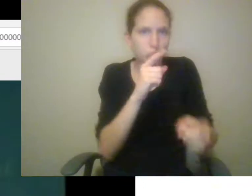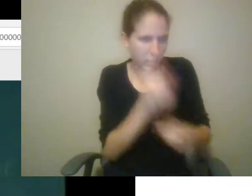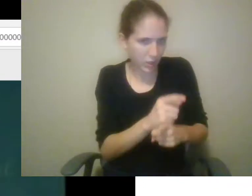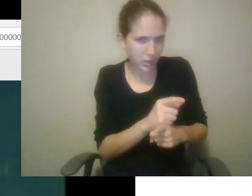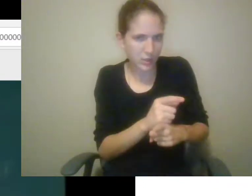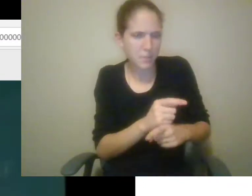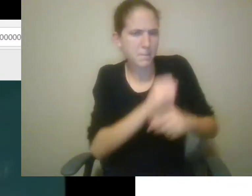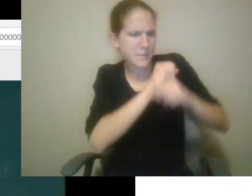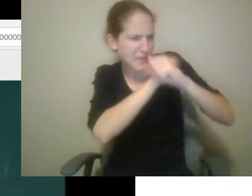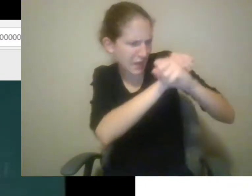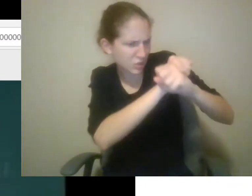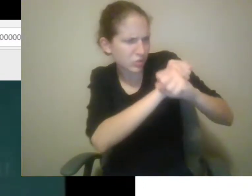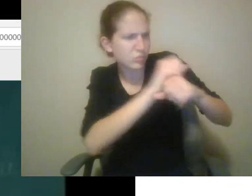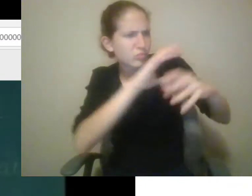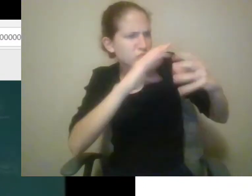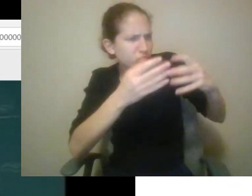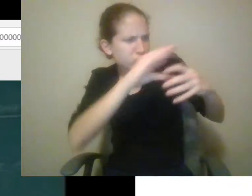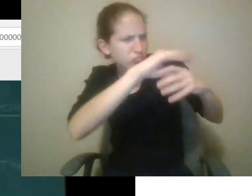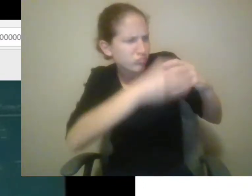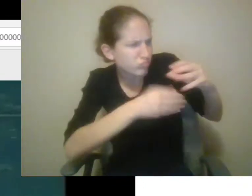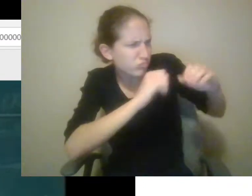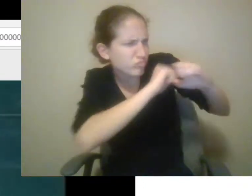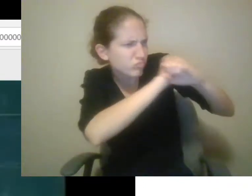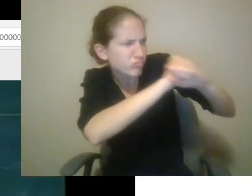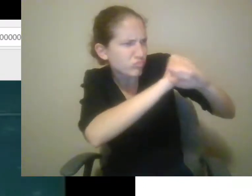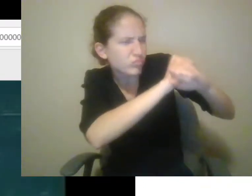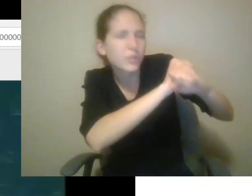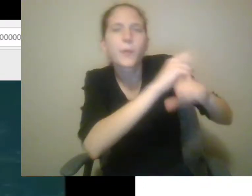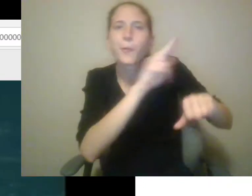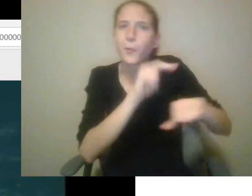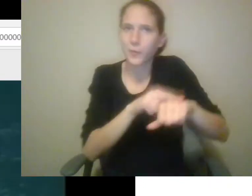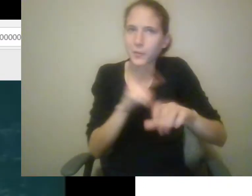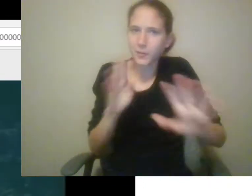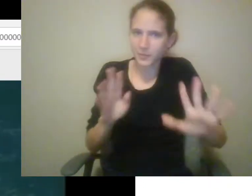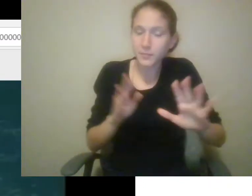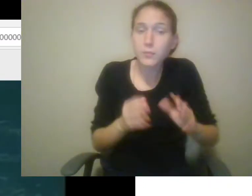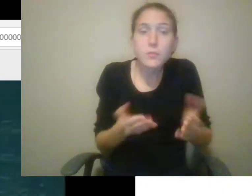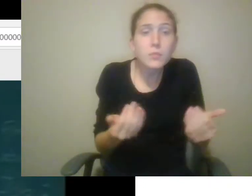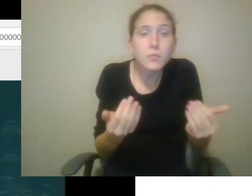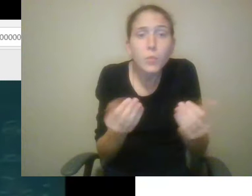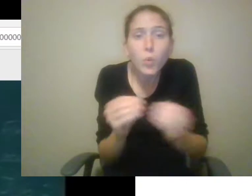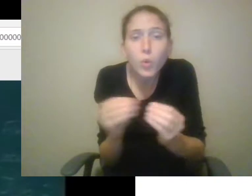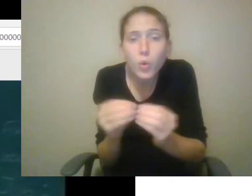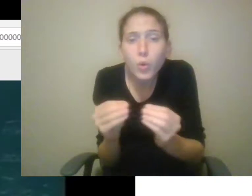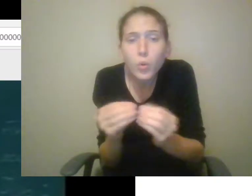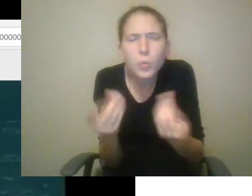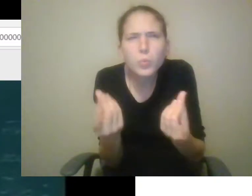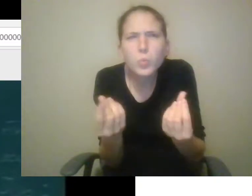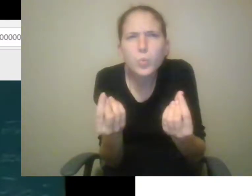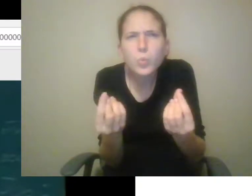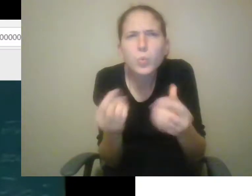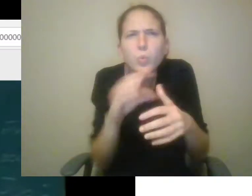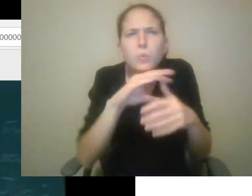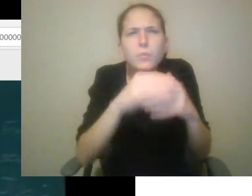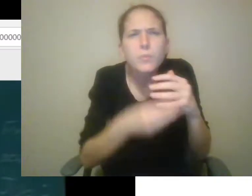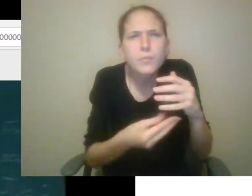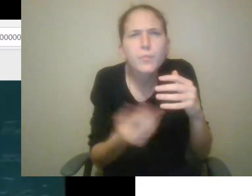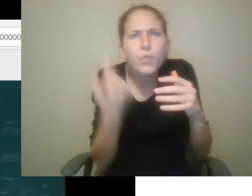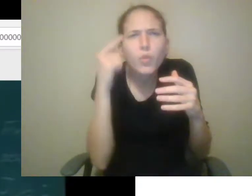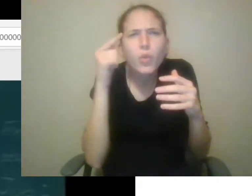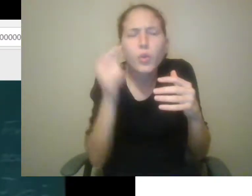Okay? Protection. It's obviously another job of it. What else is it going to do?